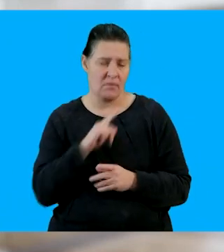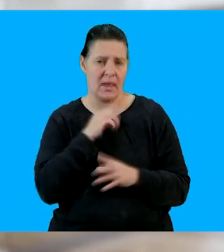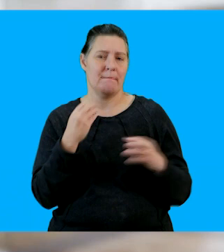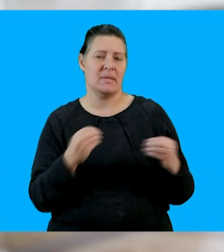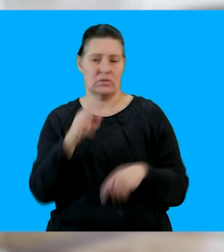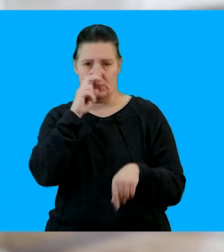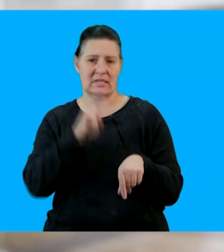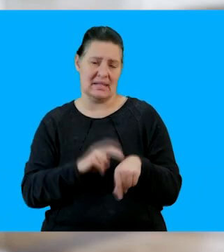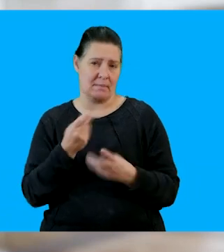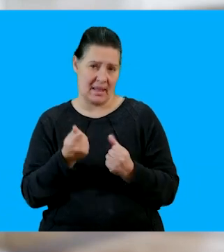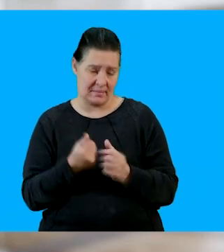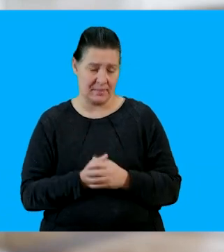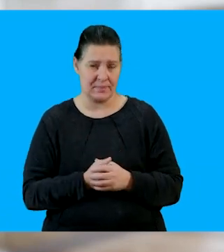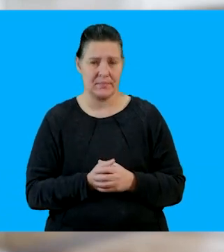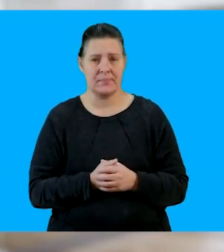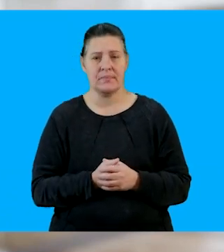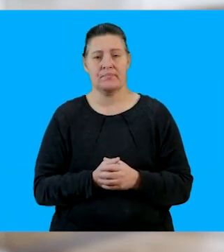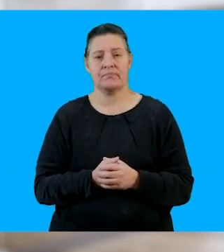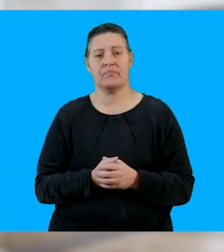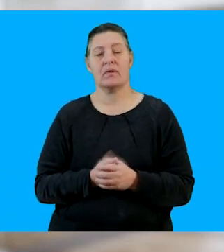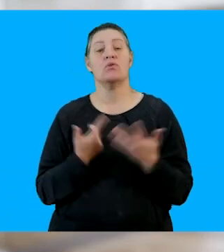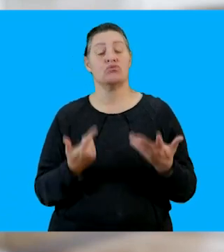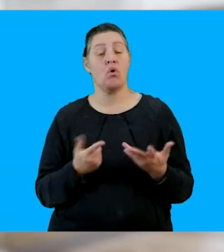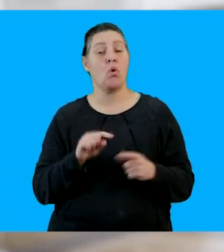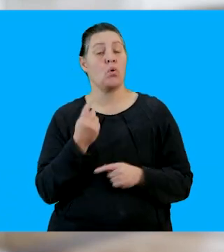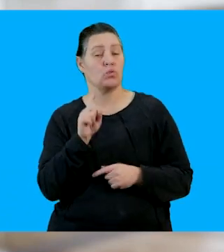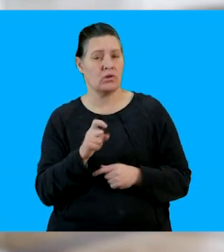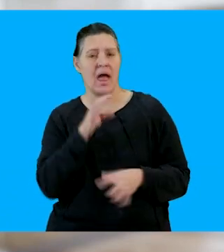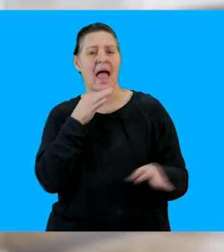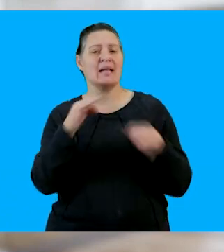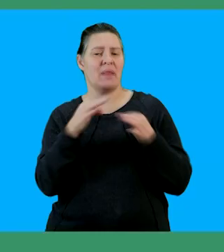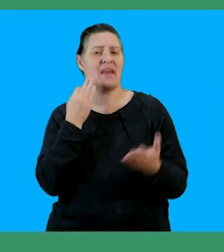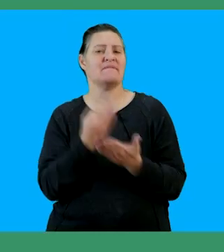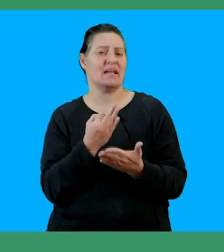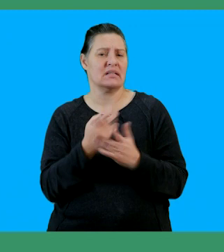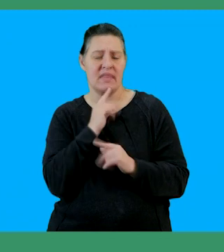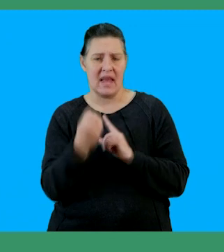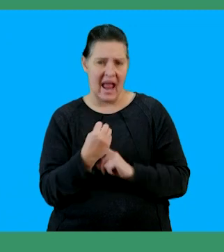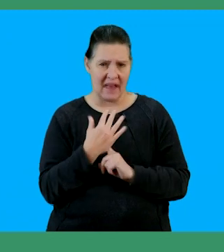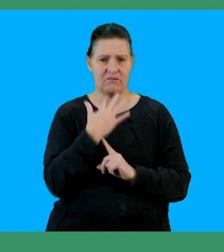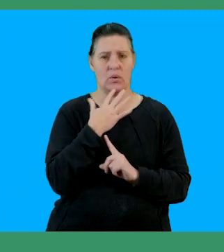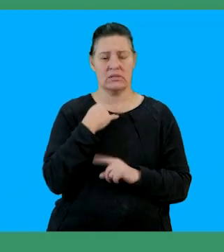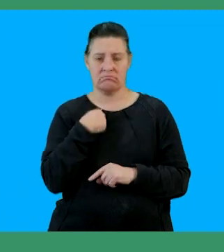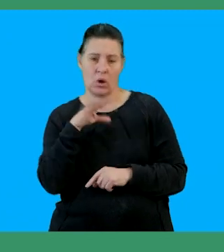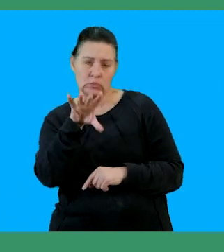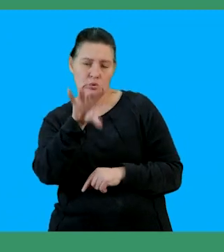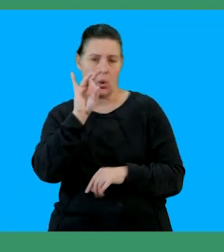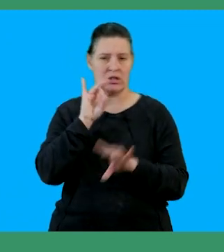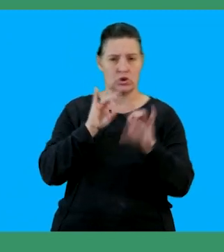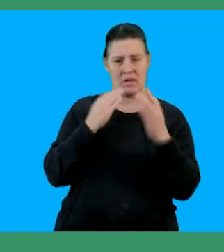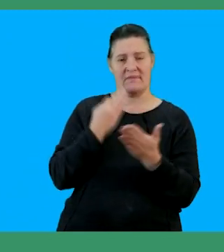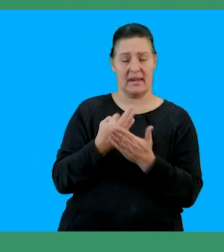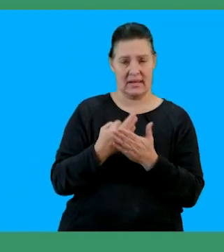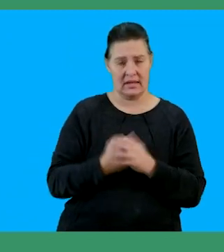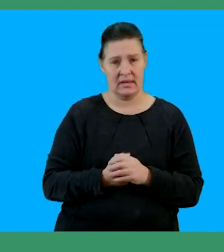as a business we need money. Then another question says, describe factors that influence the choice